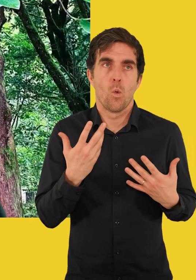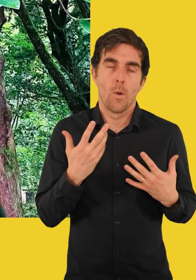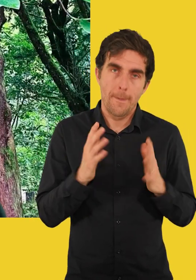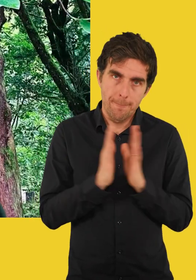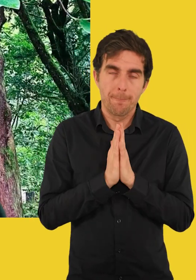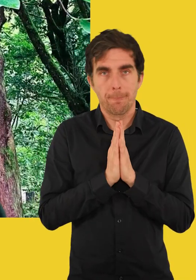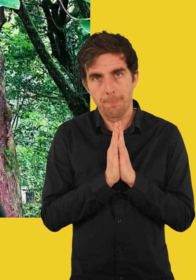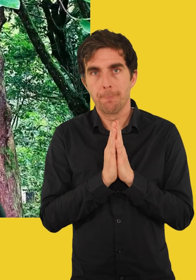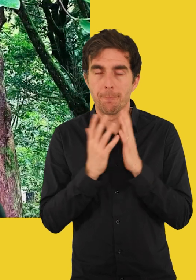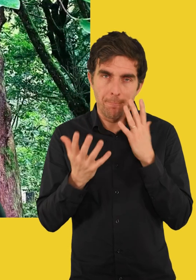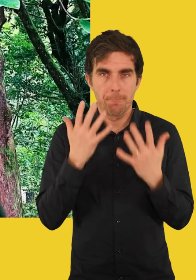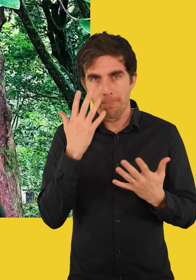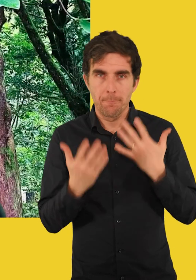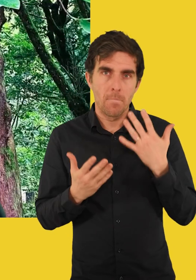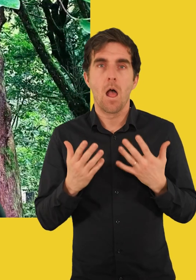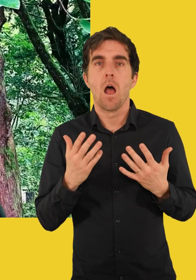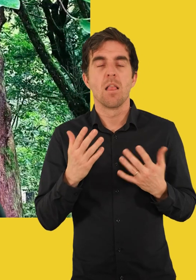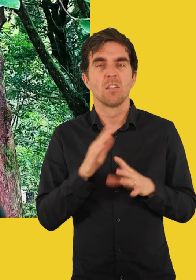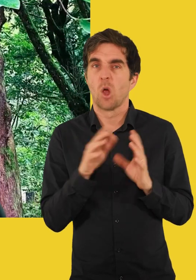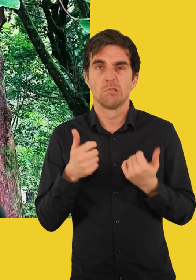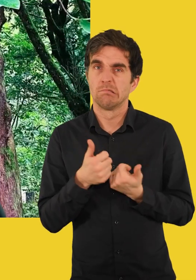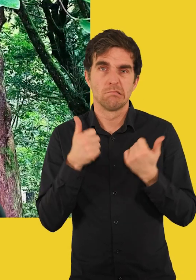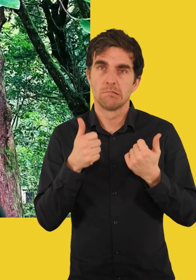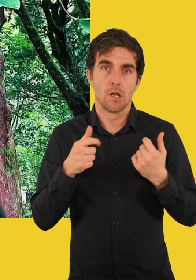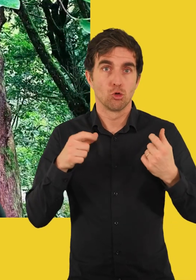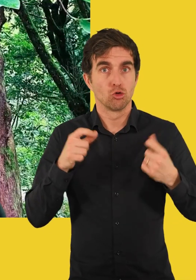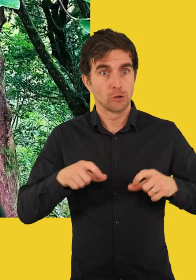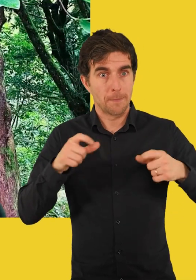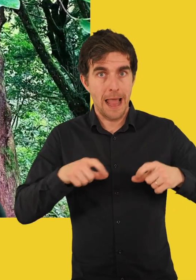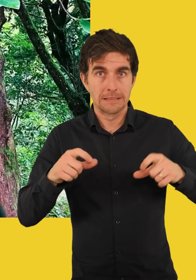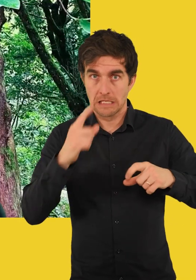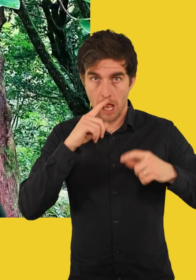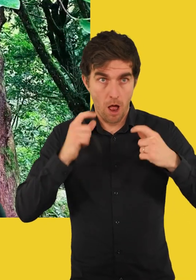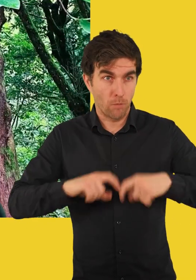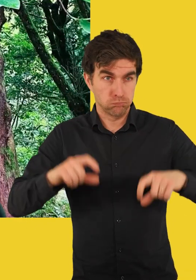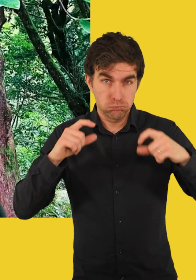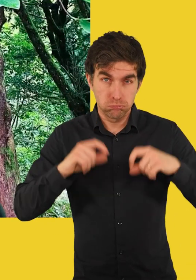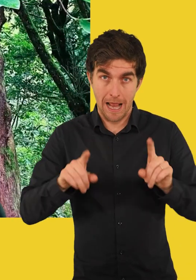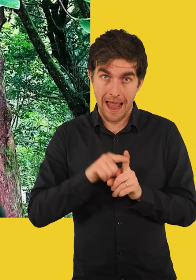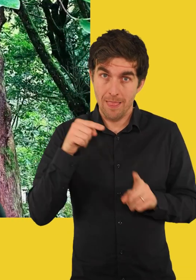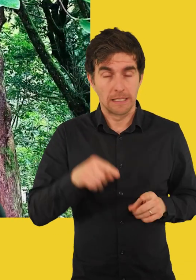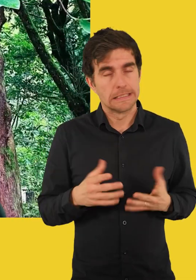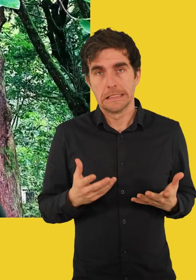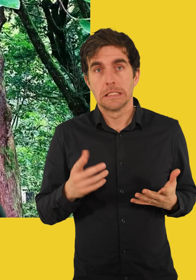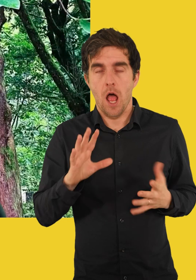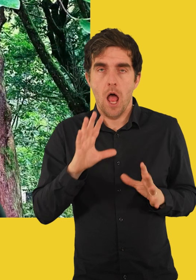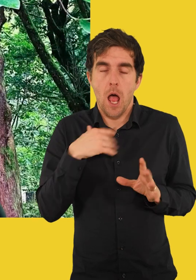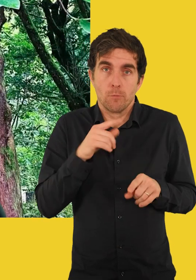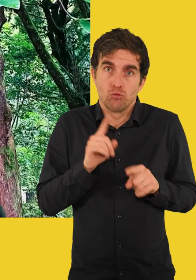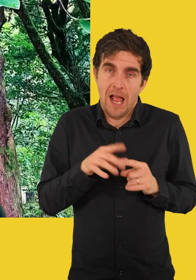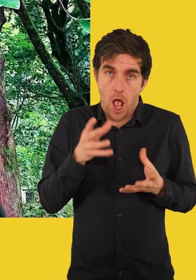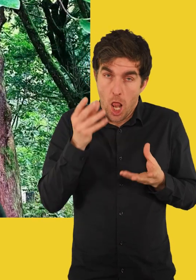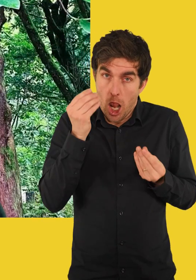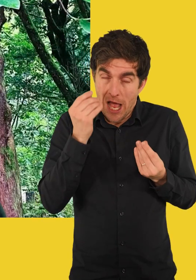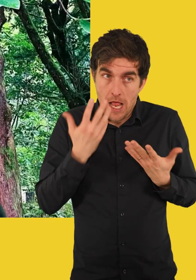the work and so on. And that's not a sustainable way of doing things. And I'm learning that very